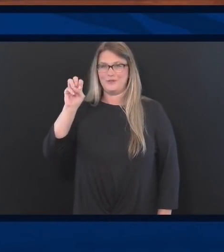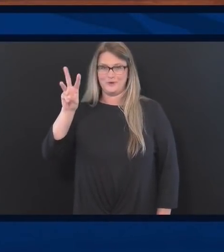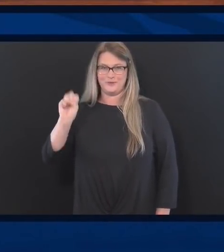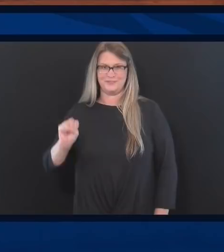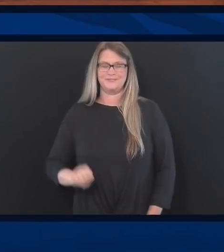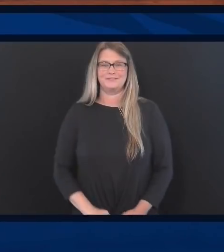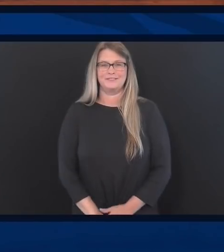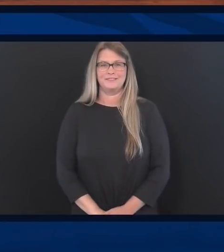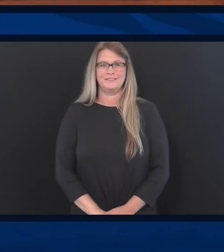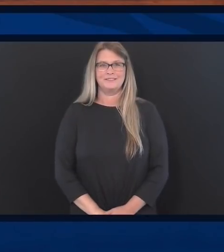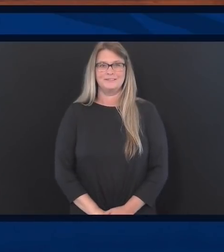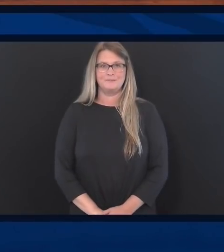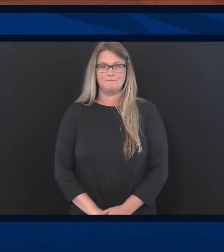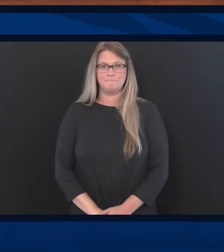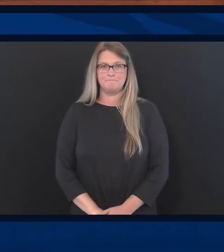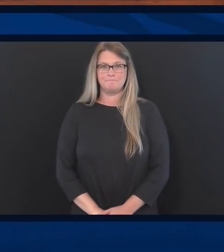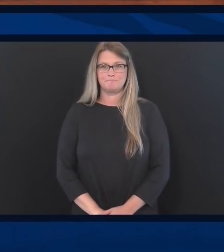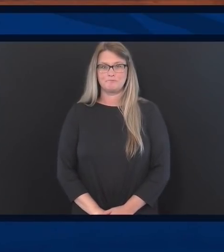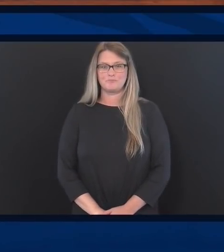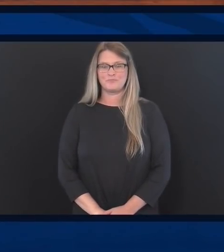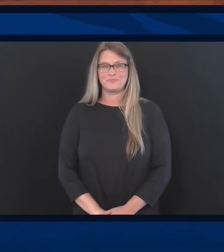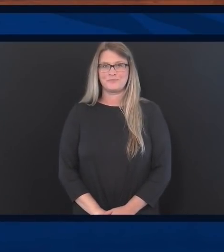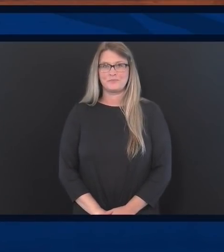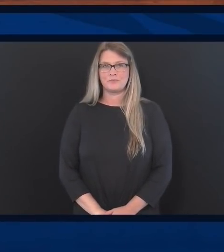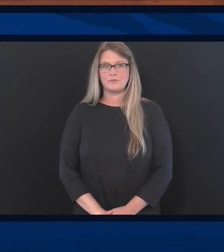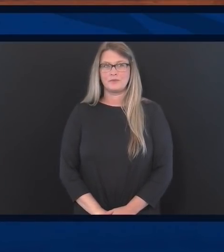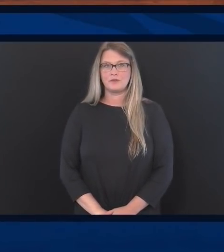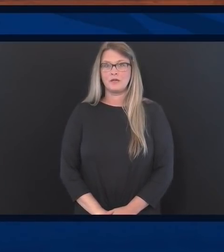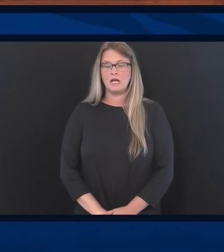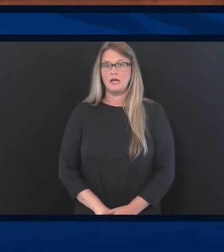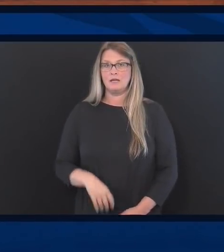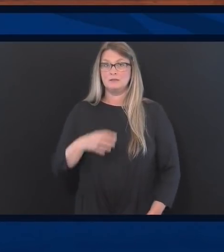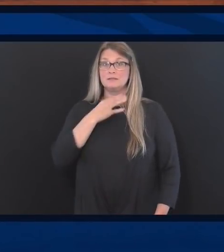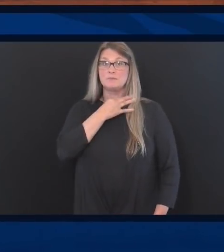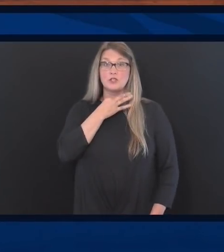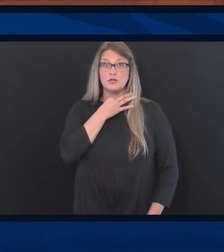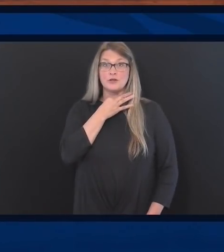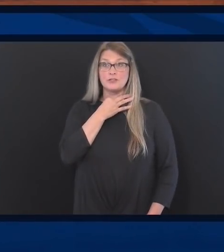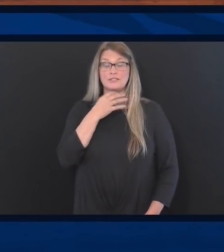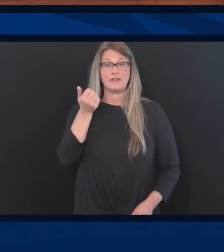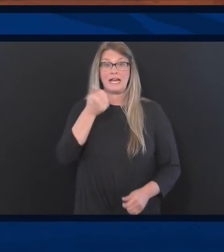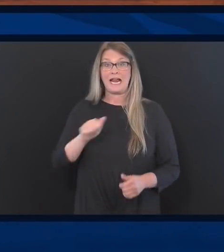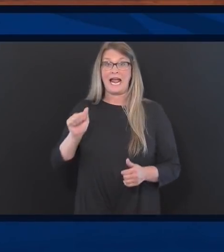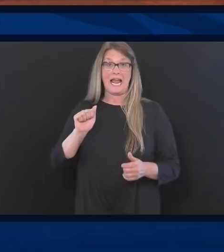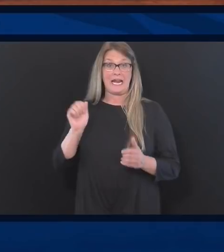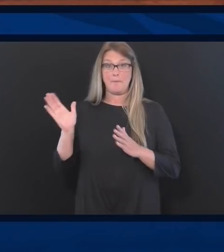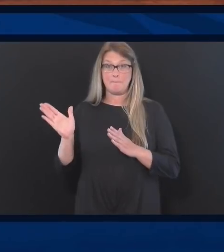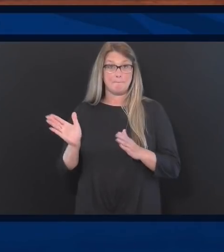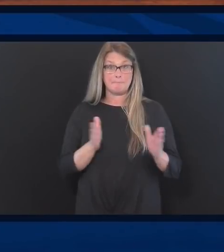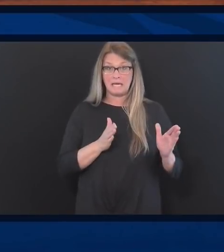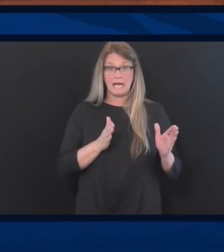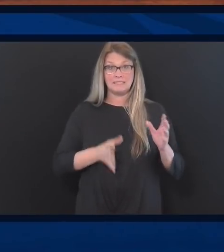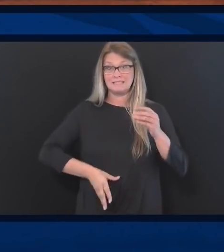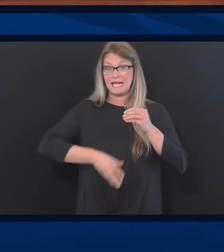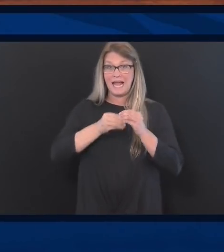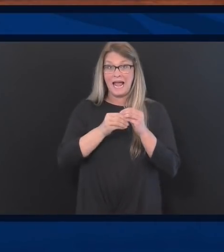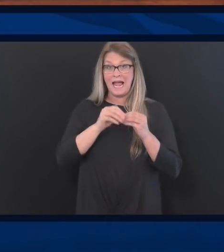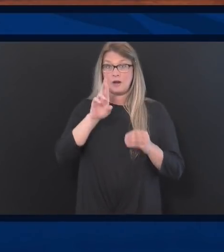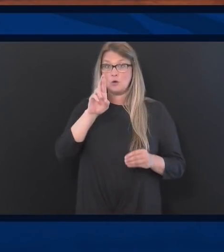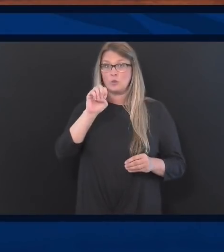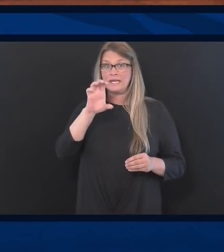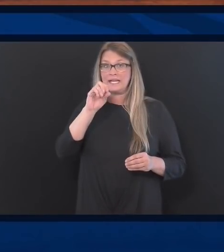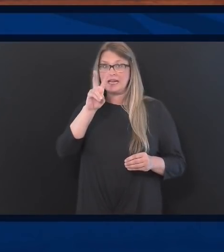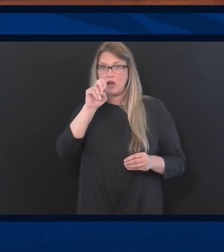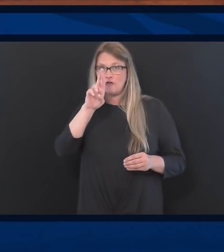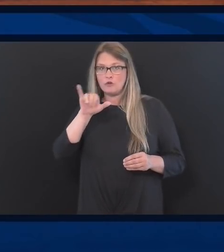Hi, this is Casey Gentile from WVNS. Just curious if there are any plans in the future to add recoveries to